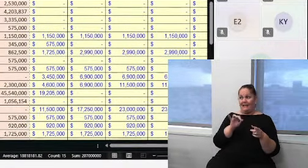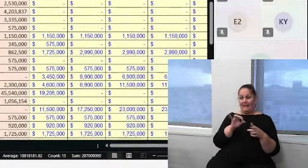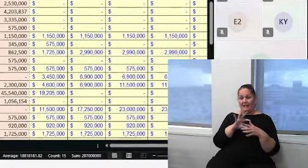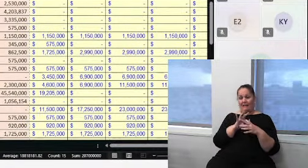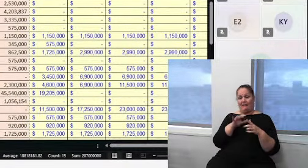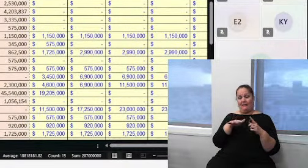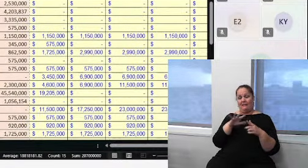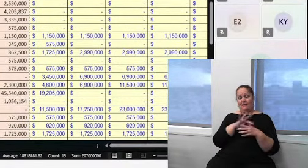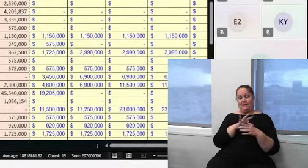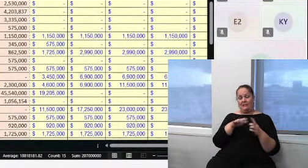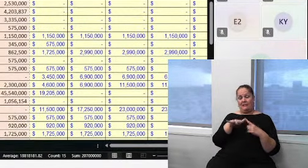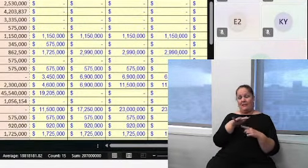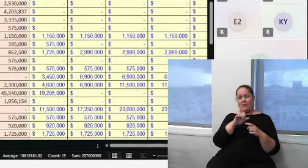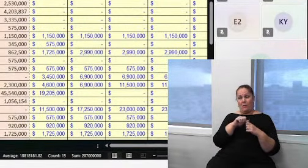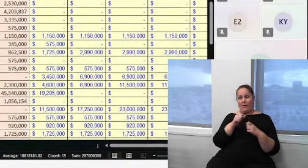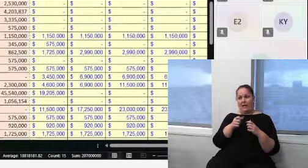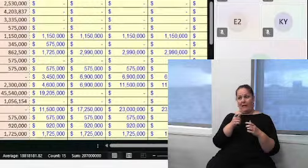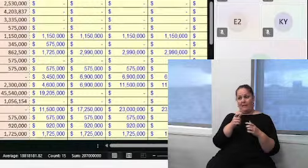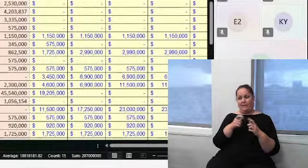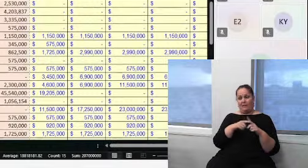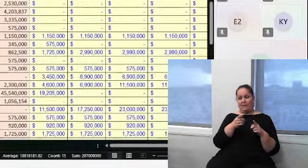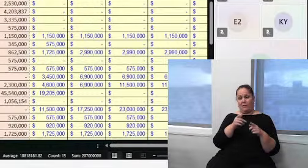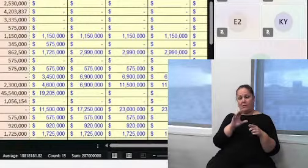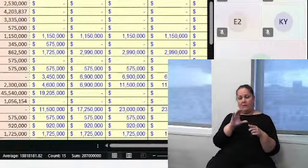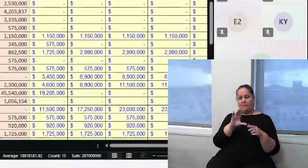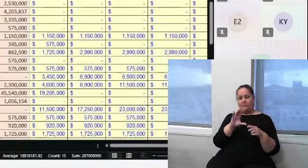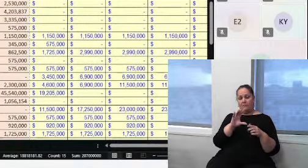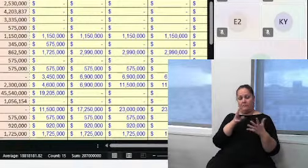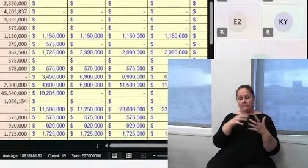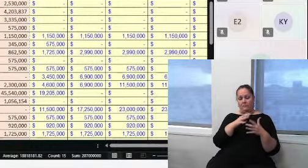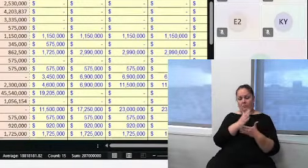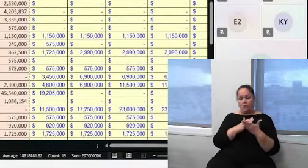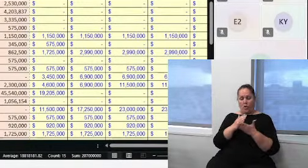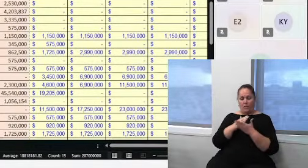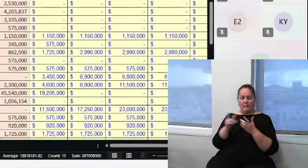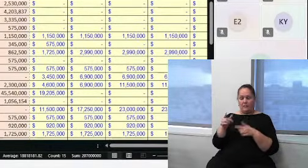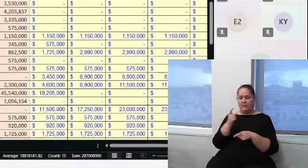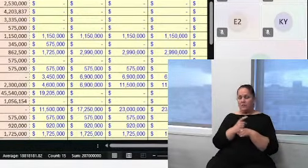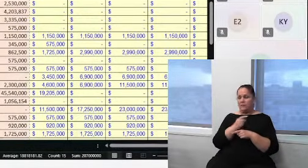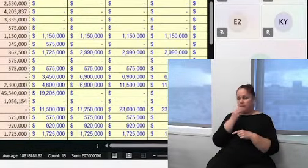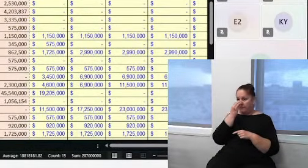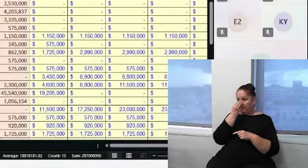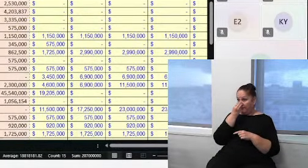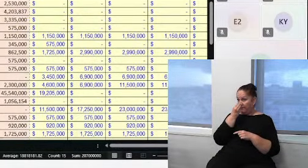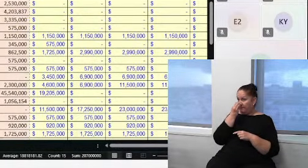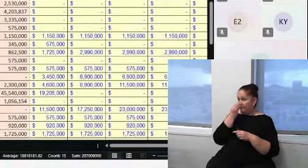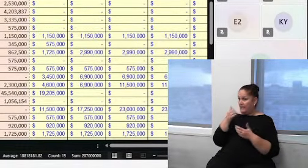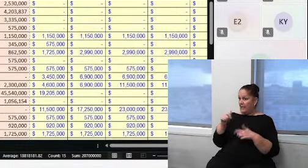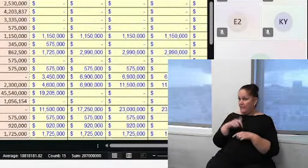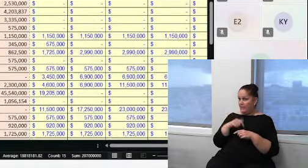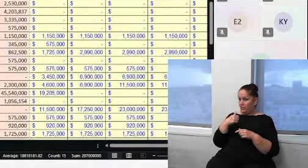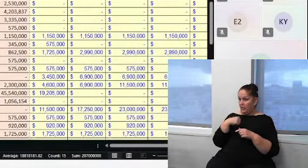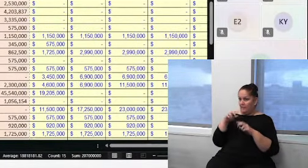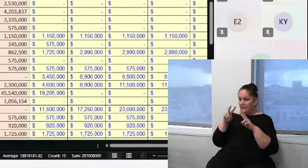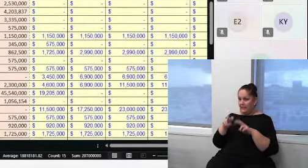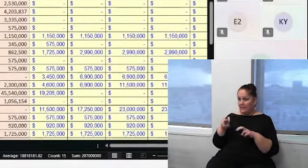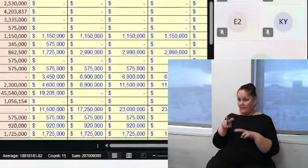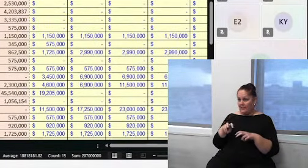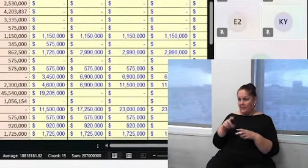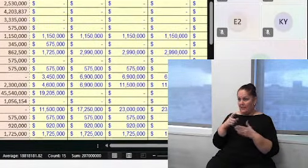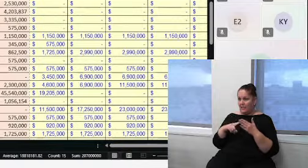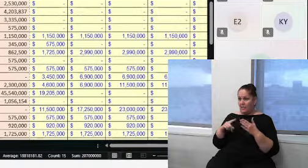feeder. In that context, when you add the components, that is correct. So at any time, you